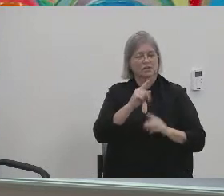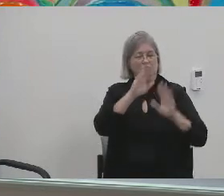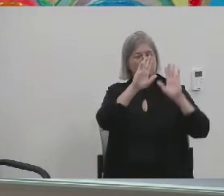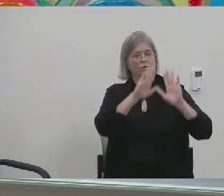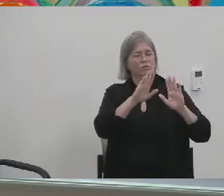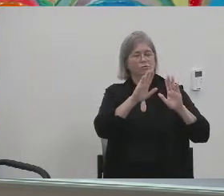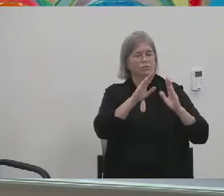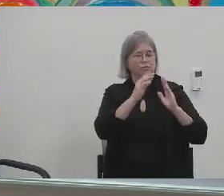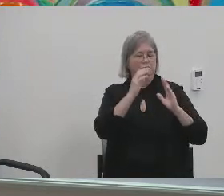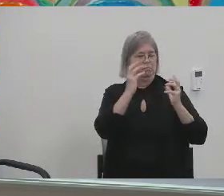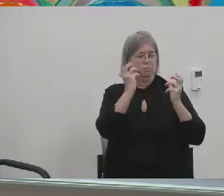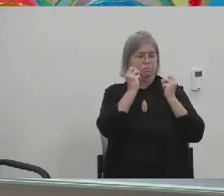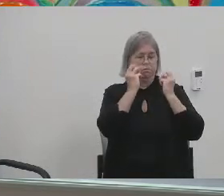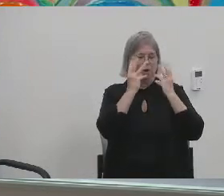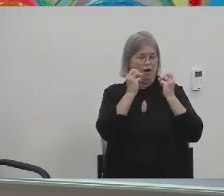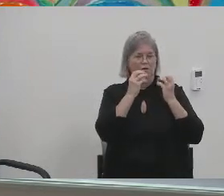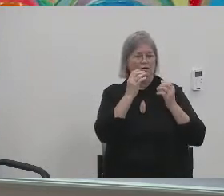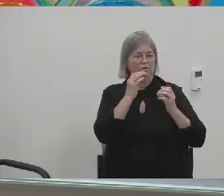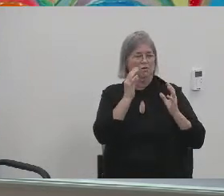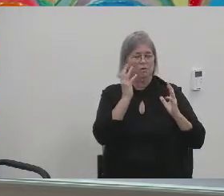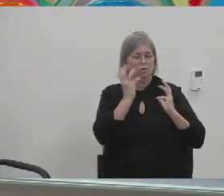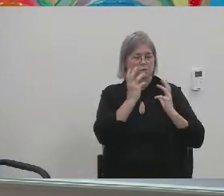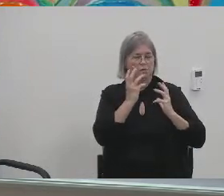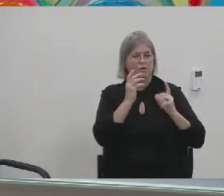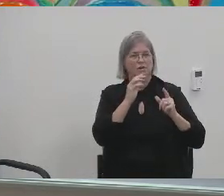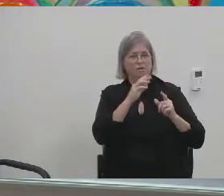I have a tremendous amount of